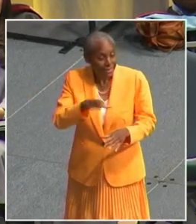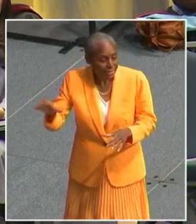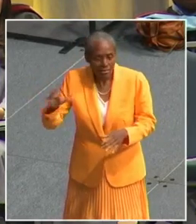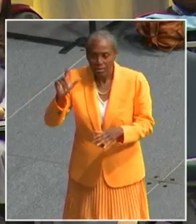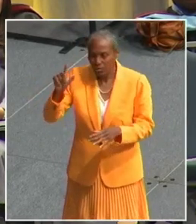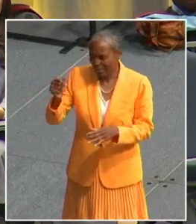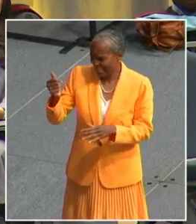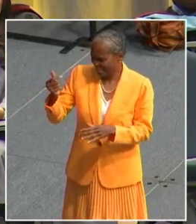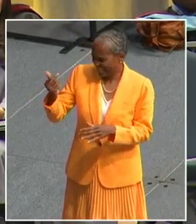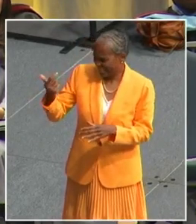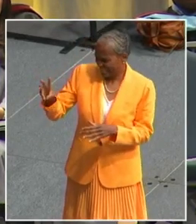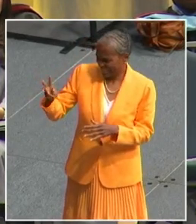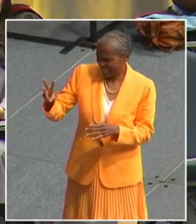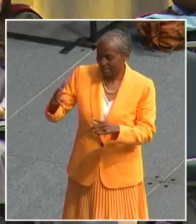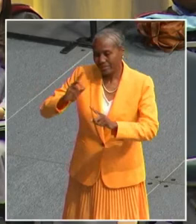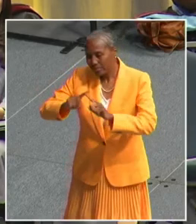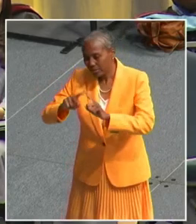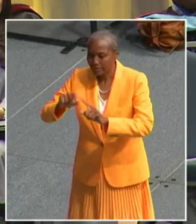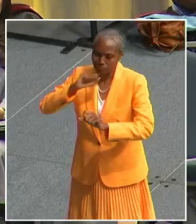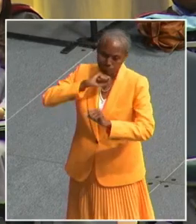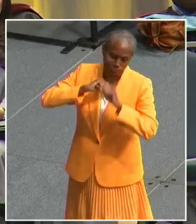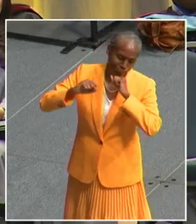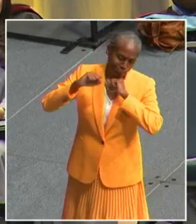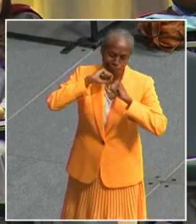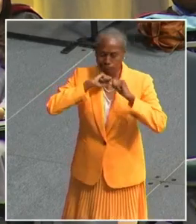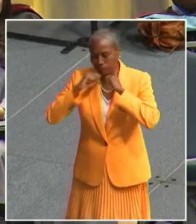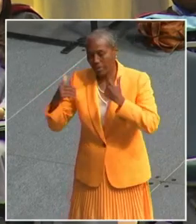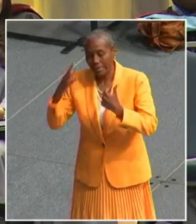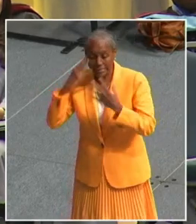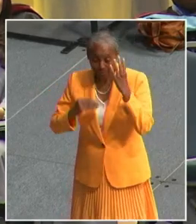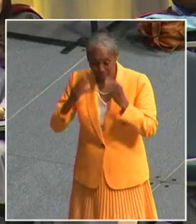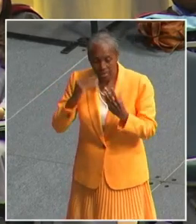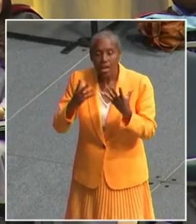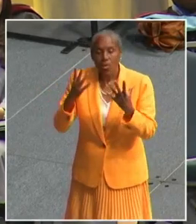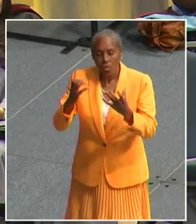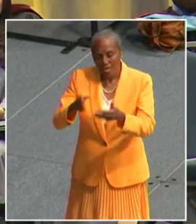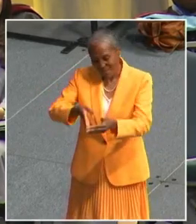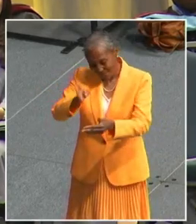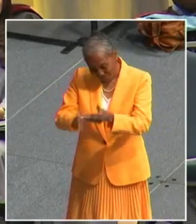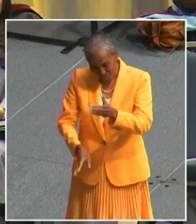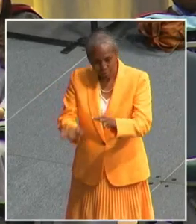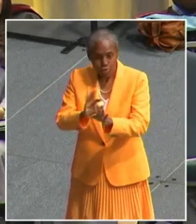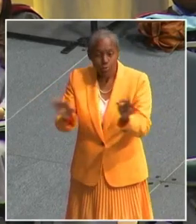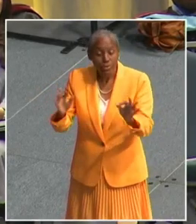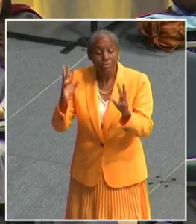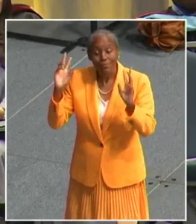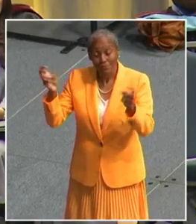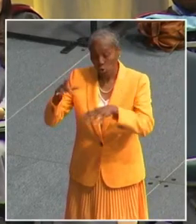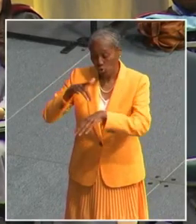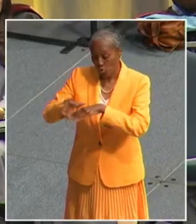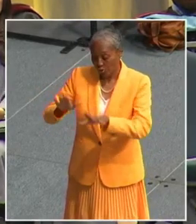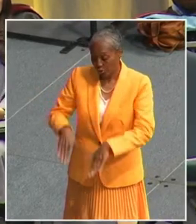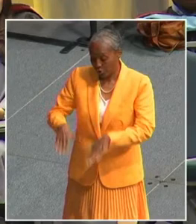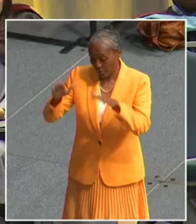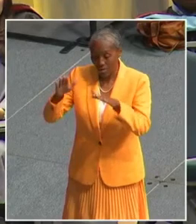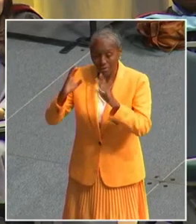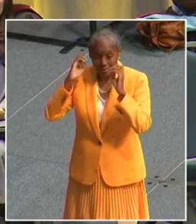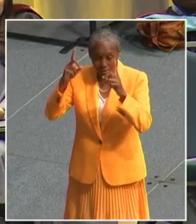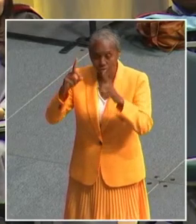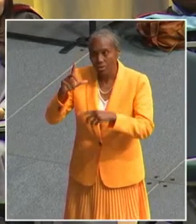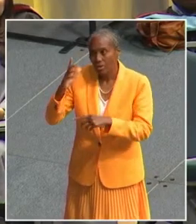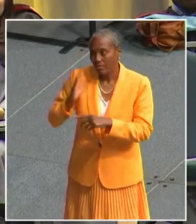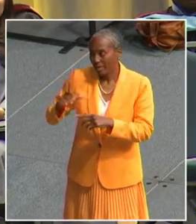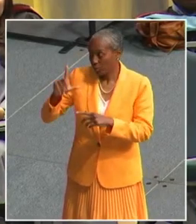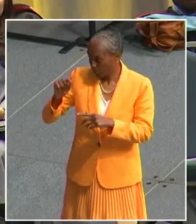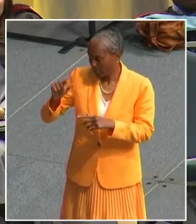some circumstances that stood in her way. She wanted to complete a degree in early childhood. Well, in 2021, not